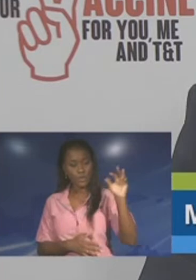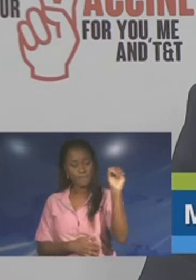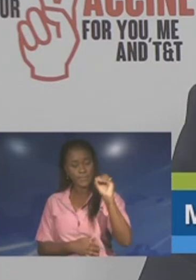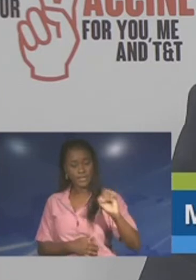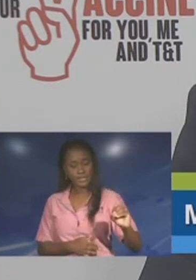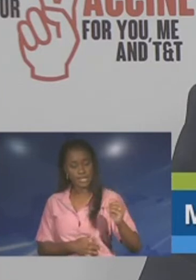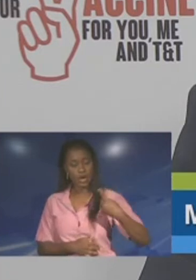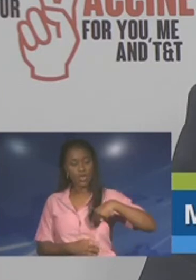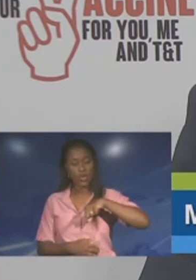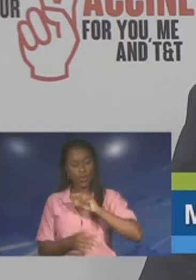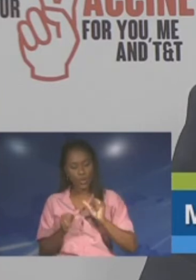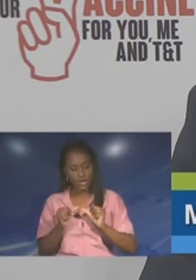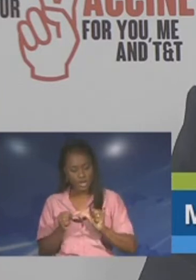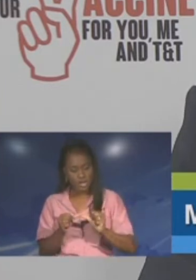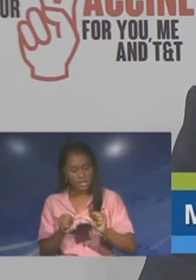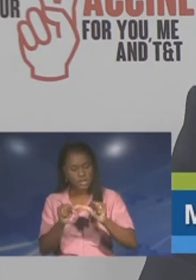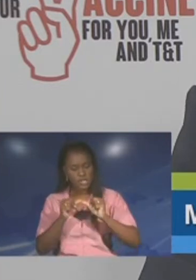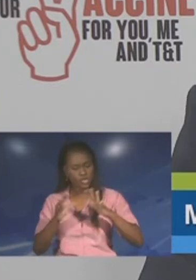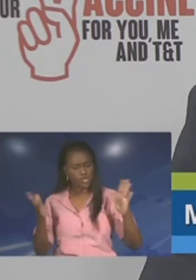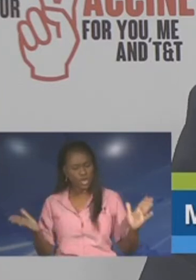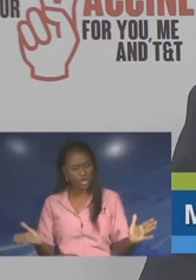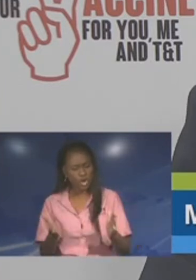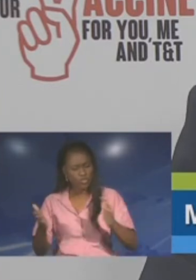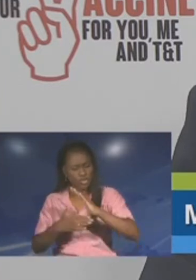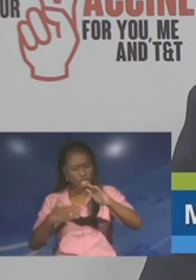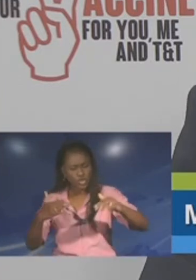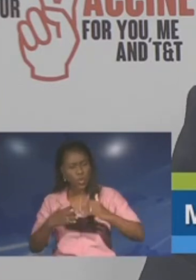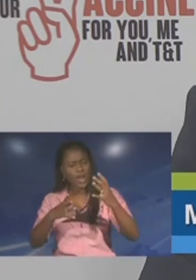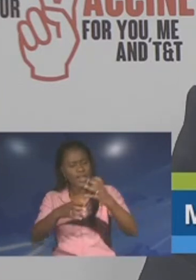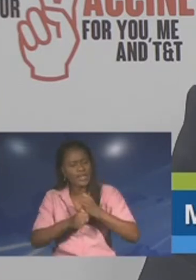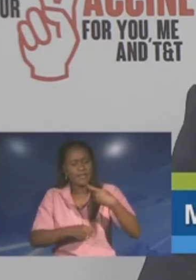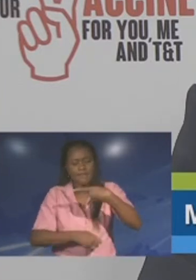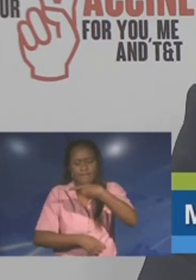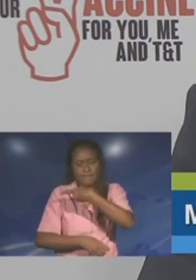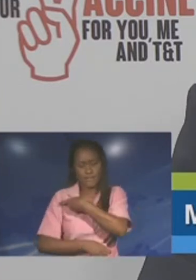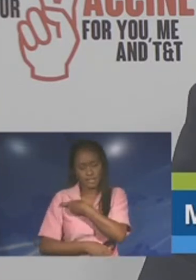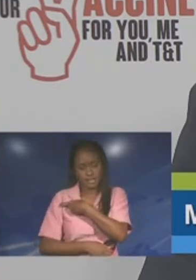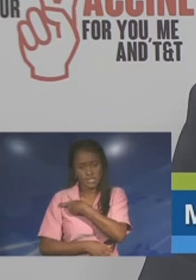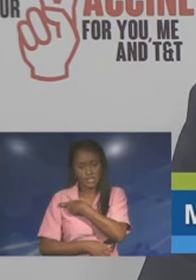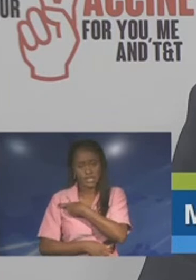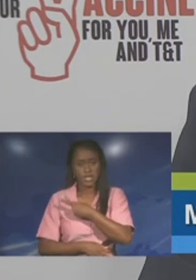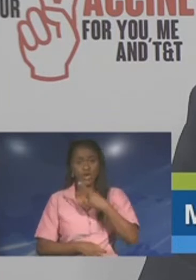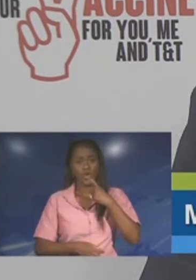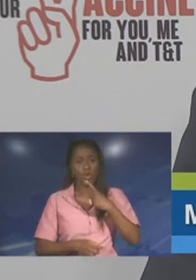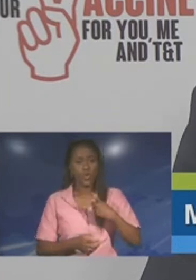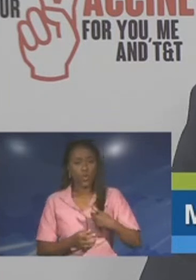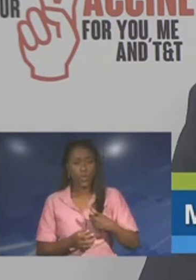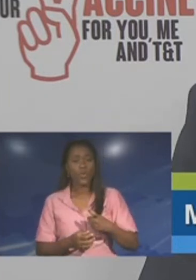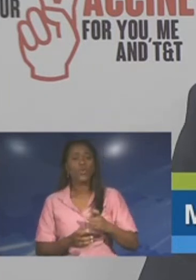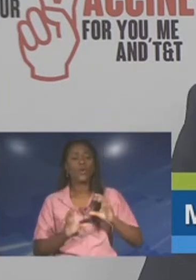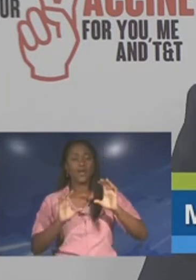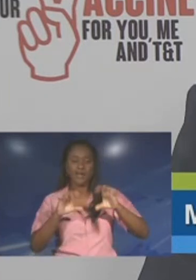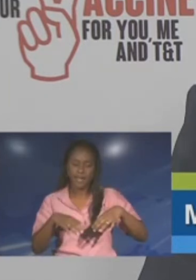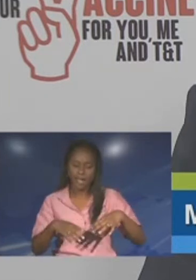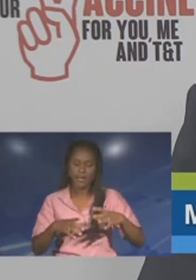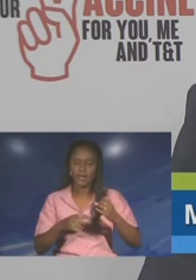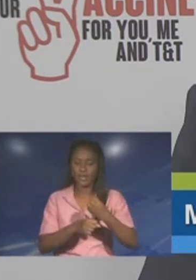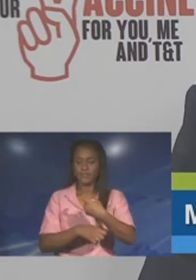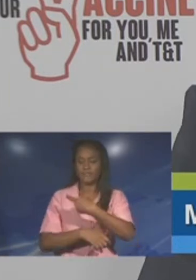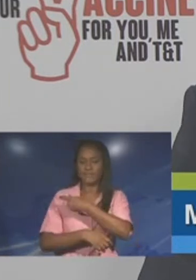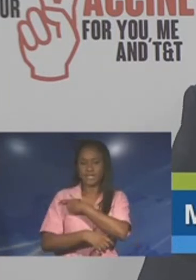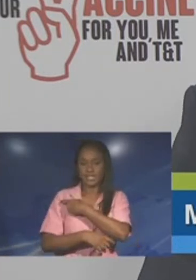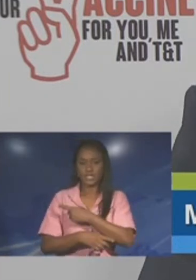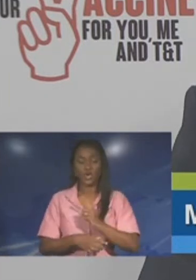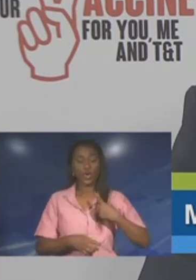we continue to urge everybody to get vaccinated who are eligible to be vaccinated.